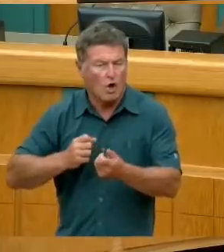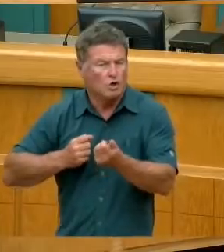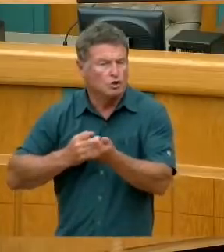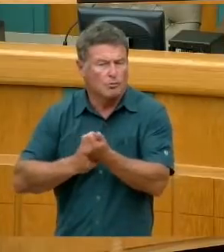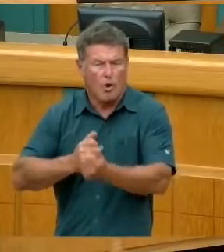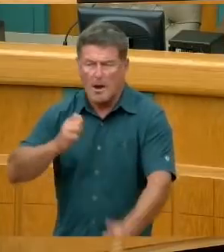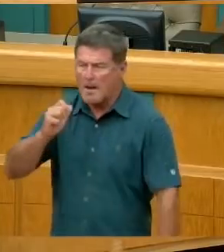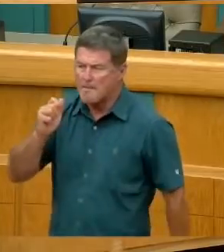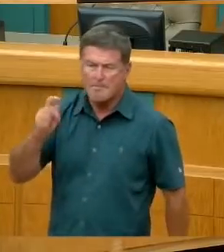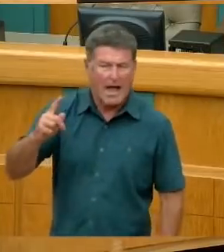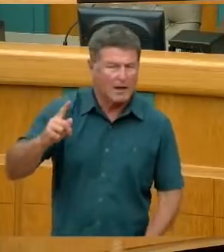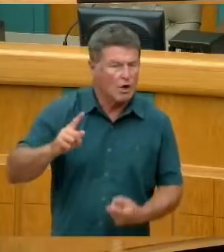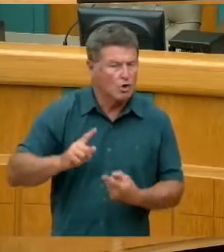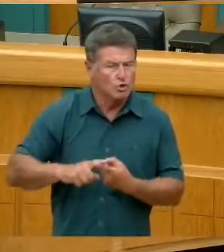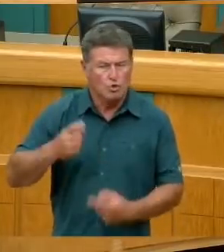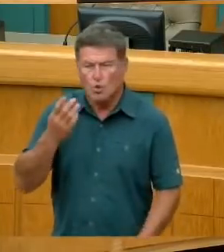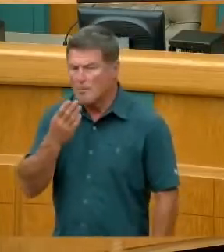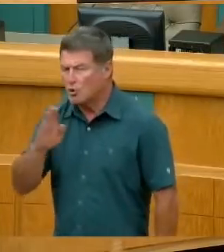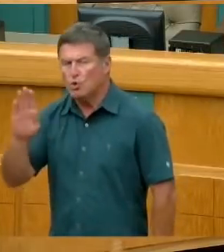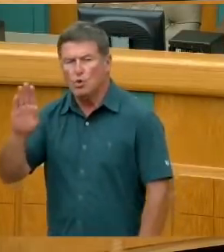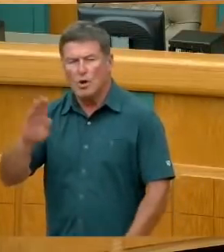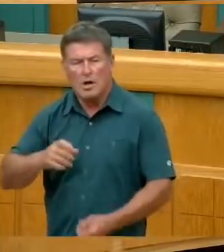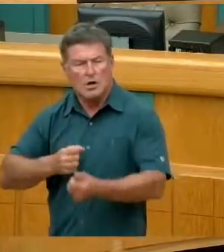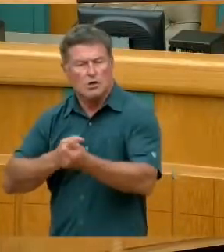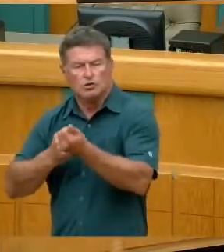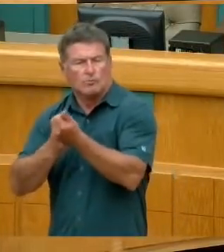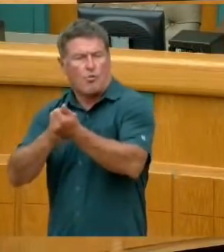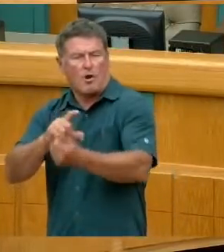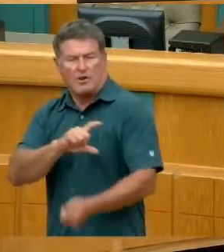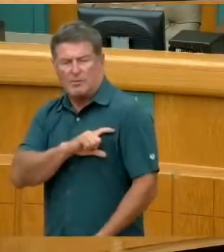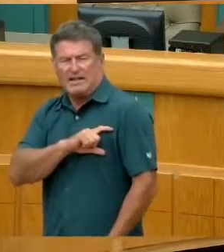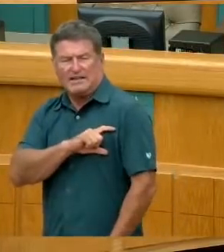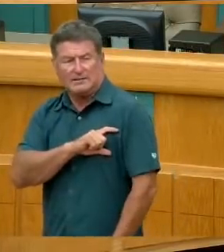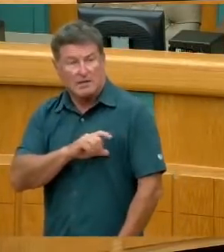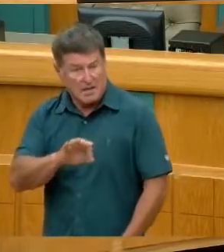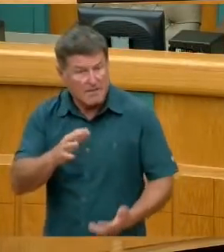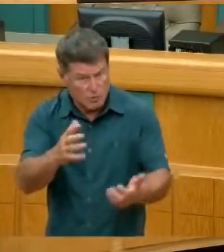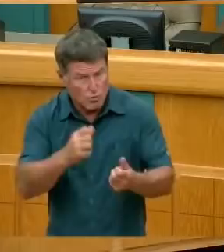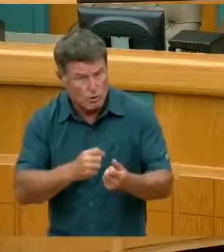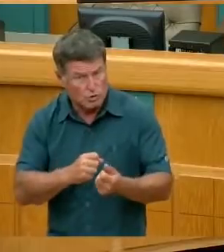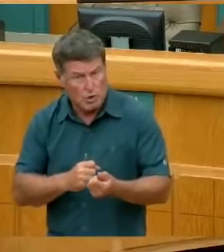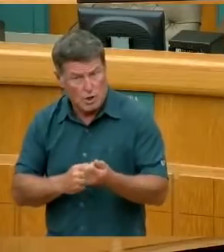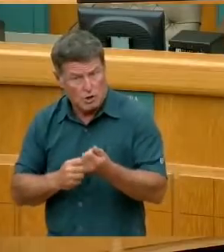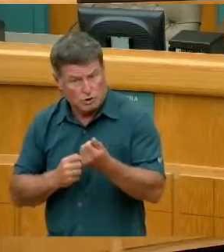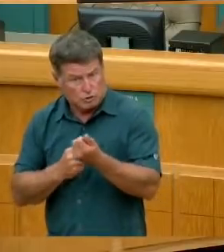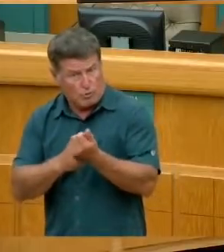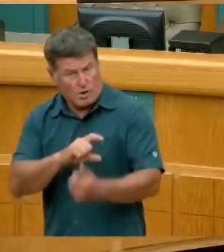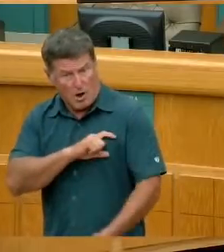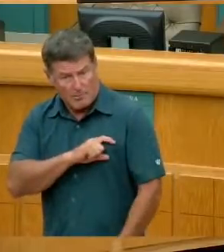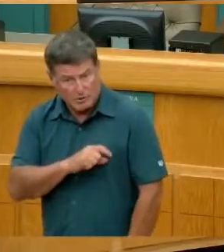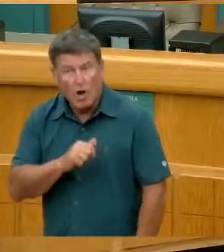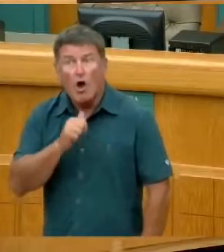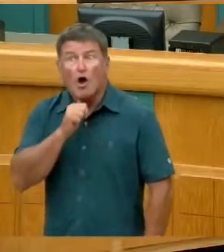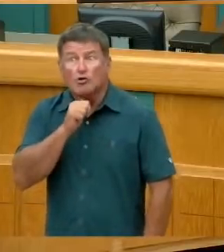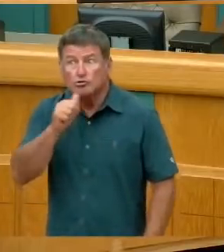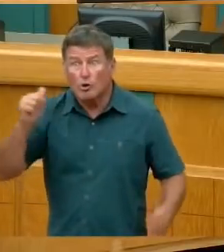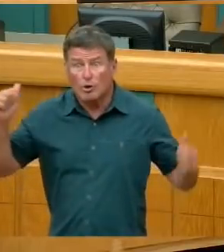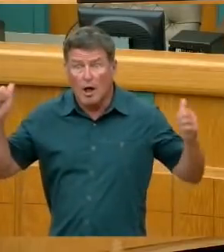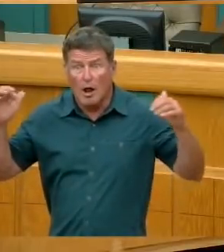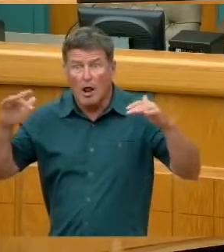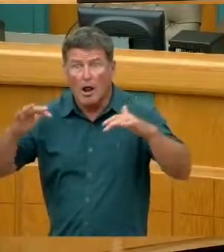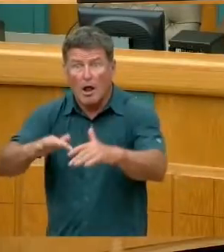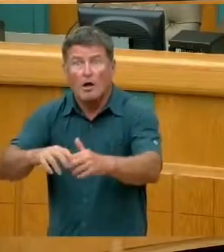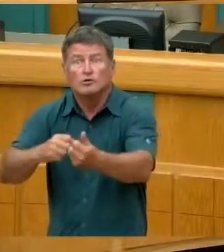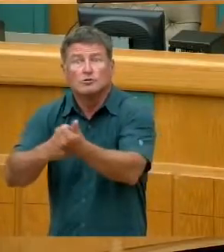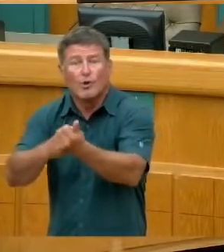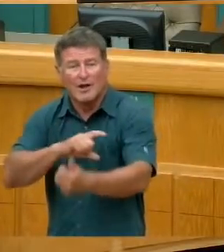Back the Blue rally, I think I saw on Facebook they want to have. If you want to back the blue, don't have these kind of things. Don't put us in a